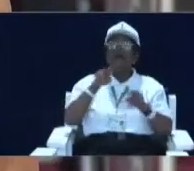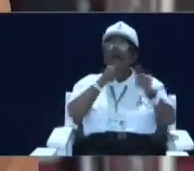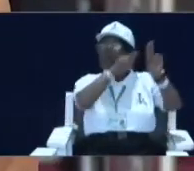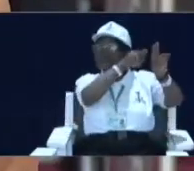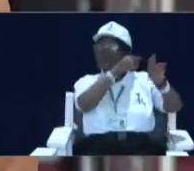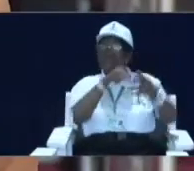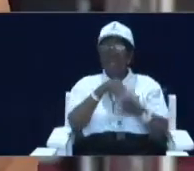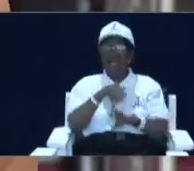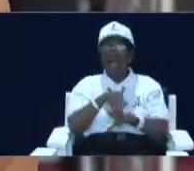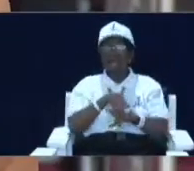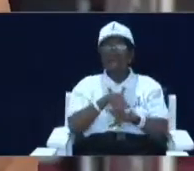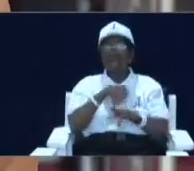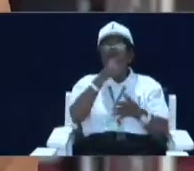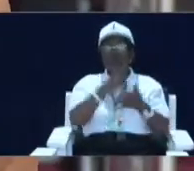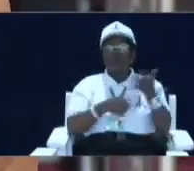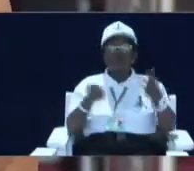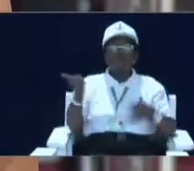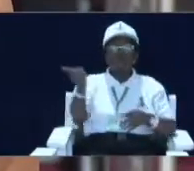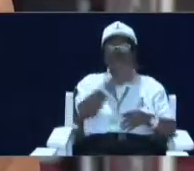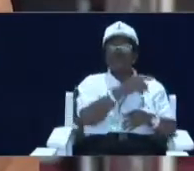What you see,